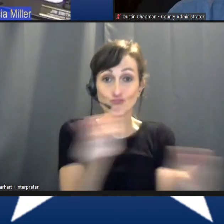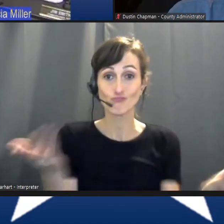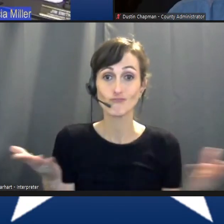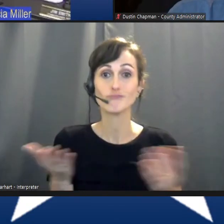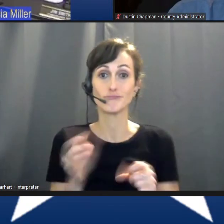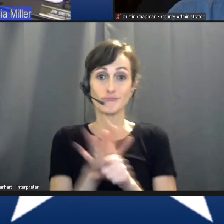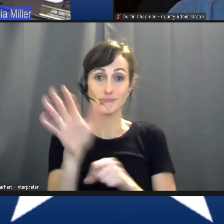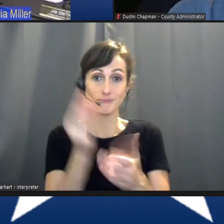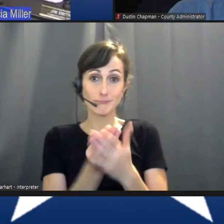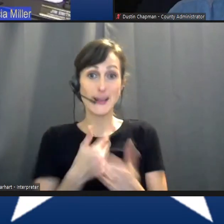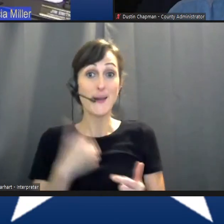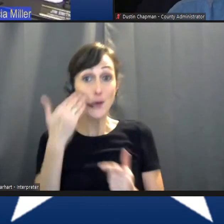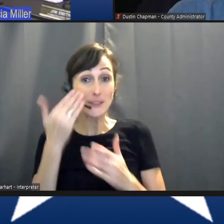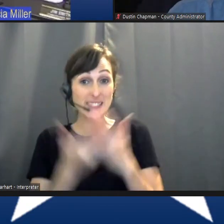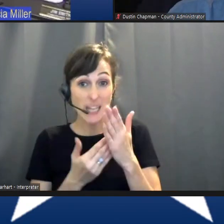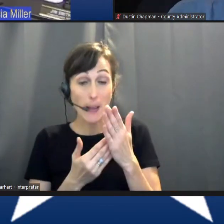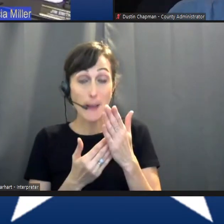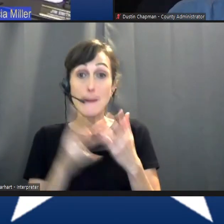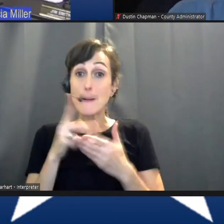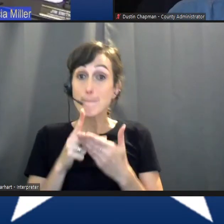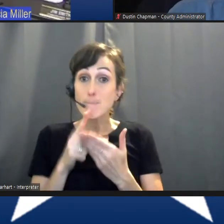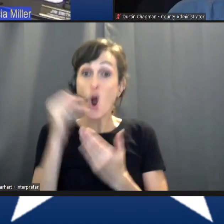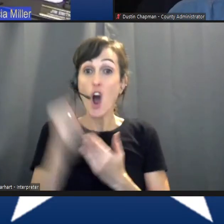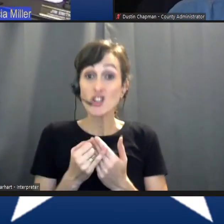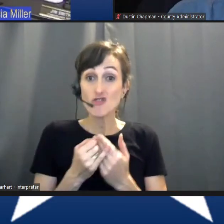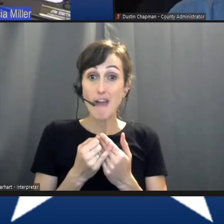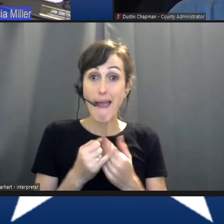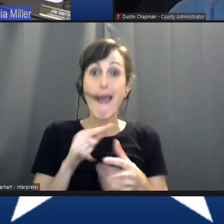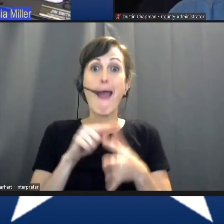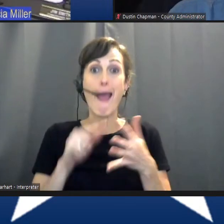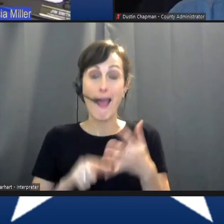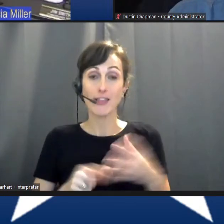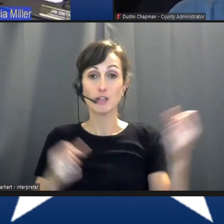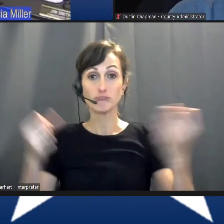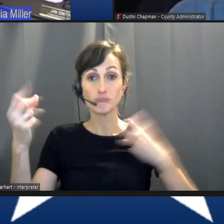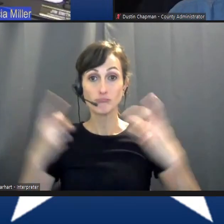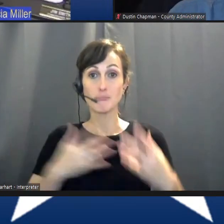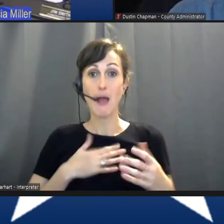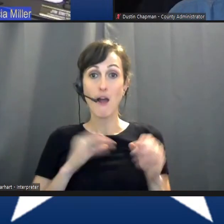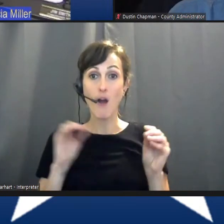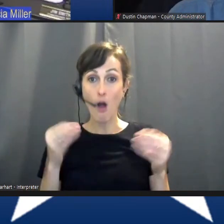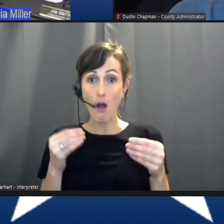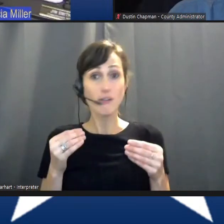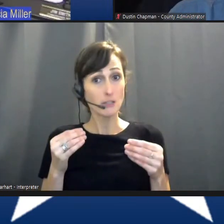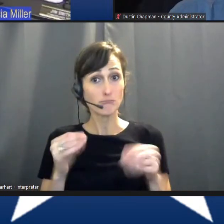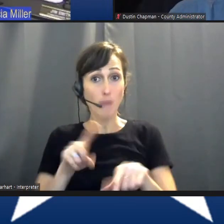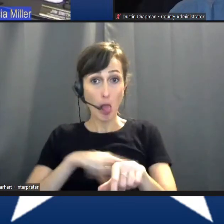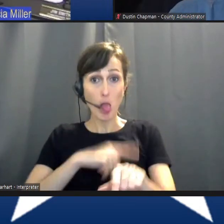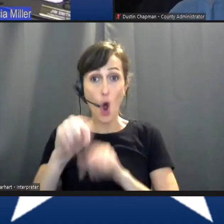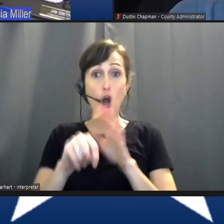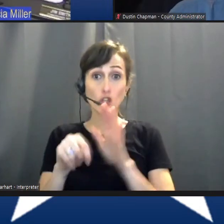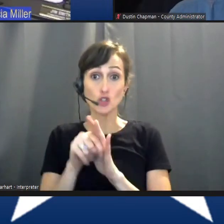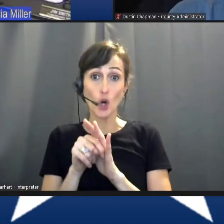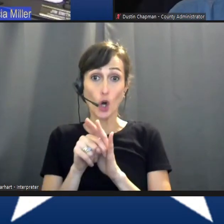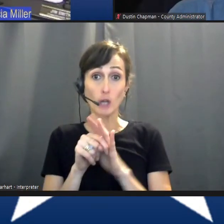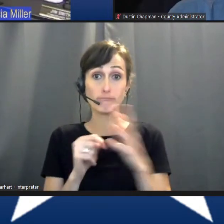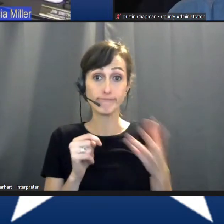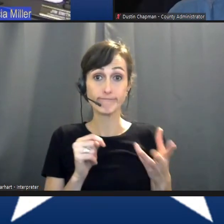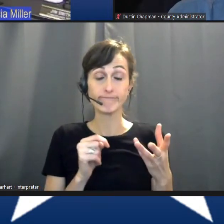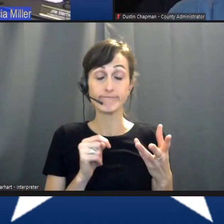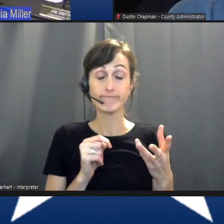know some of the projects that have kind of come through my office, they are long-term, and they